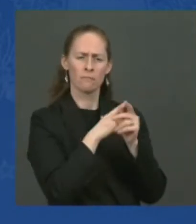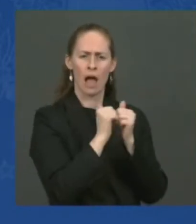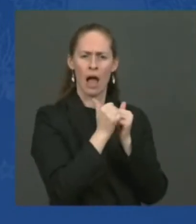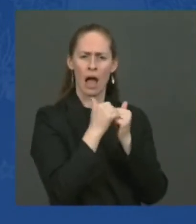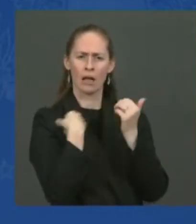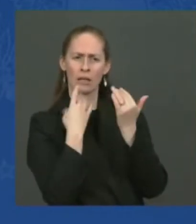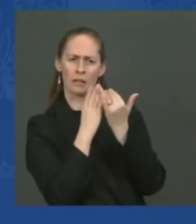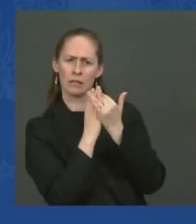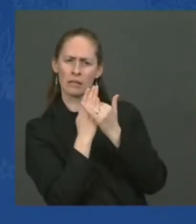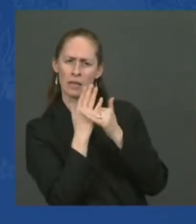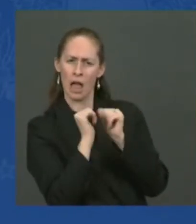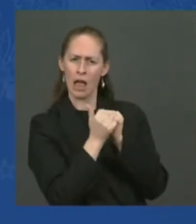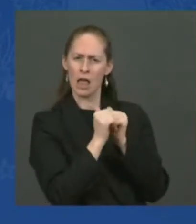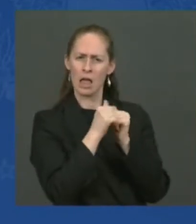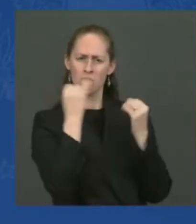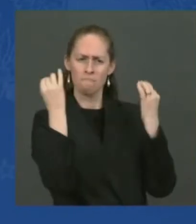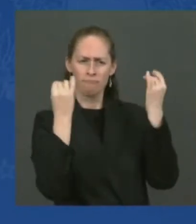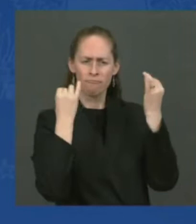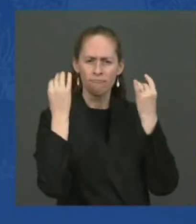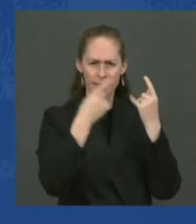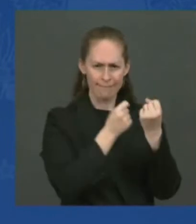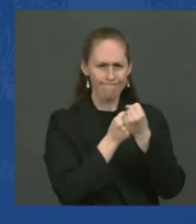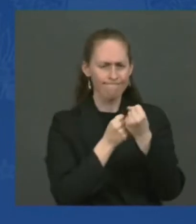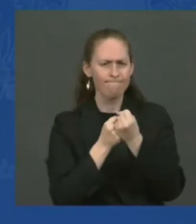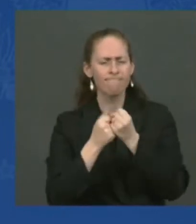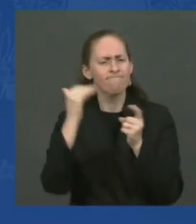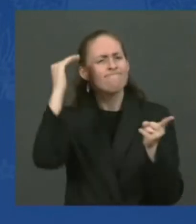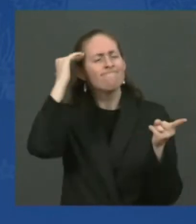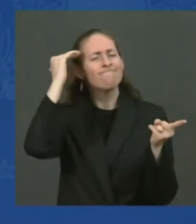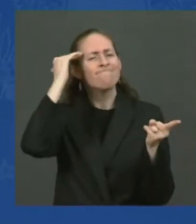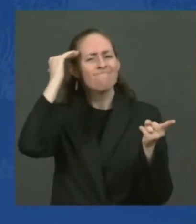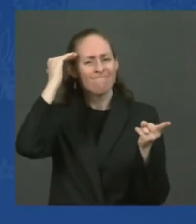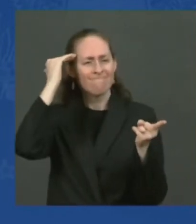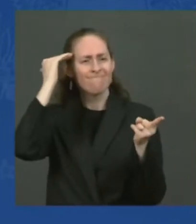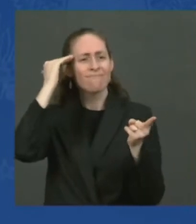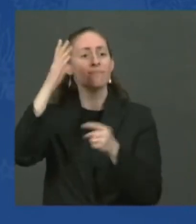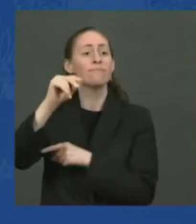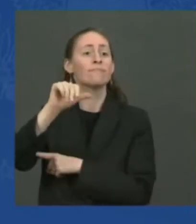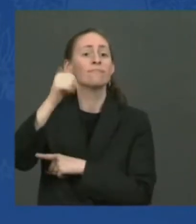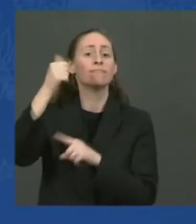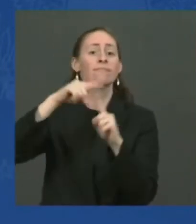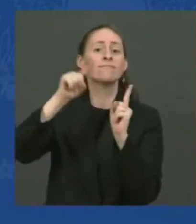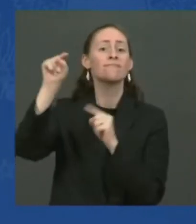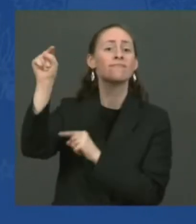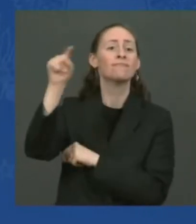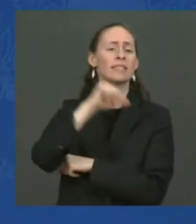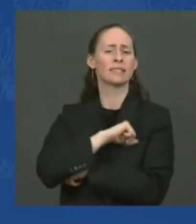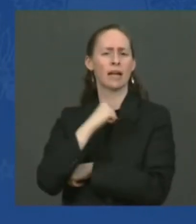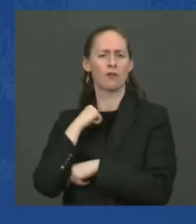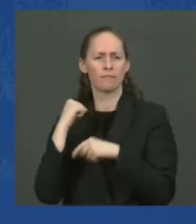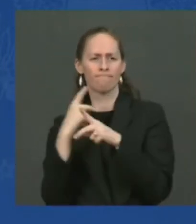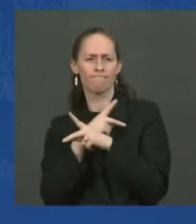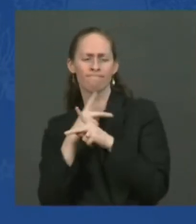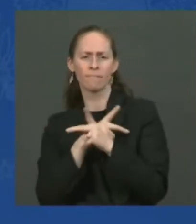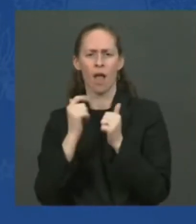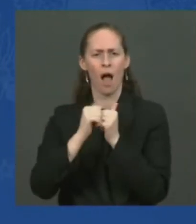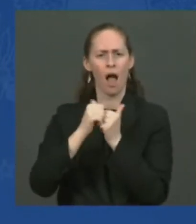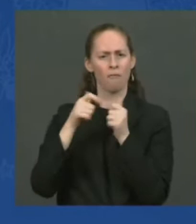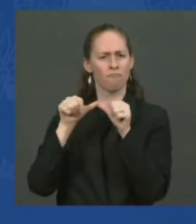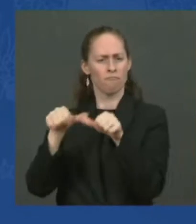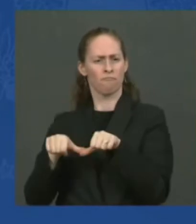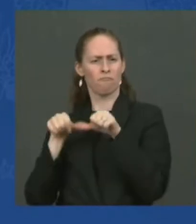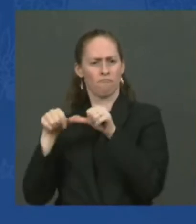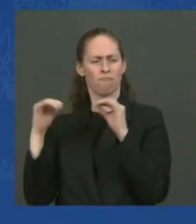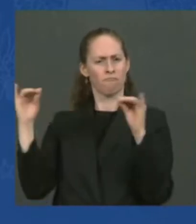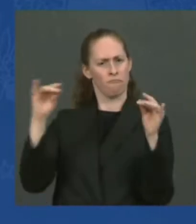support. Senator Shelley Moore Capito helped lay the foundation for our success in her White House discussions and also in her committee work with